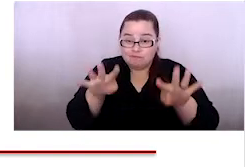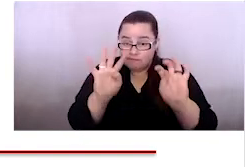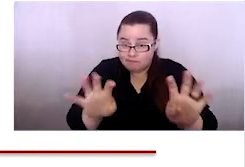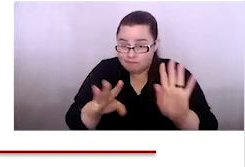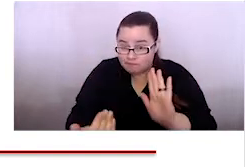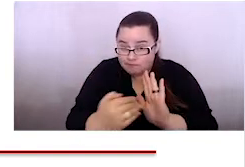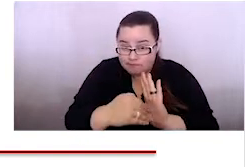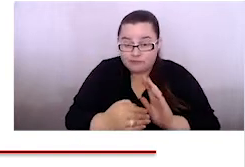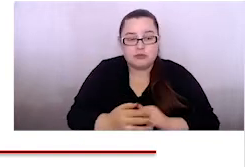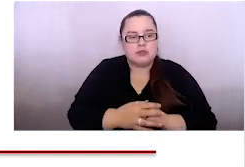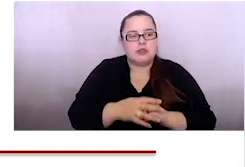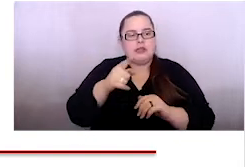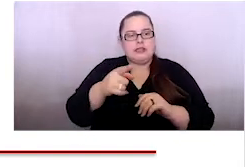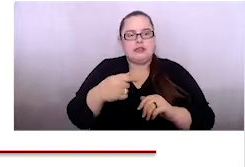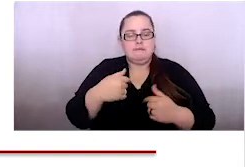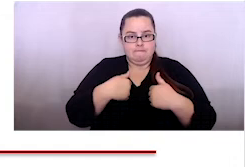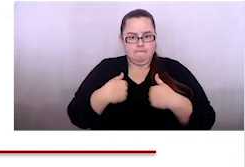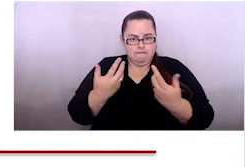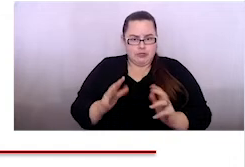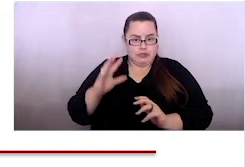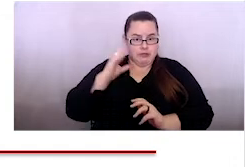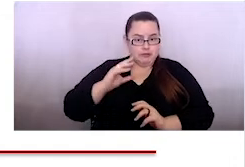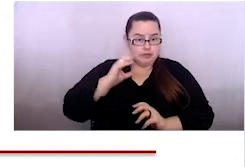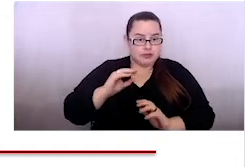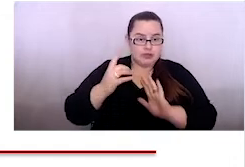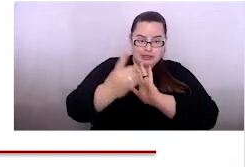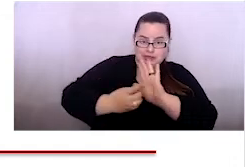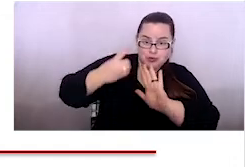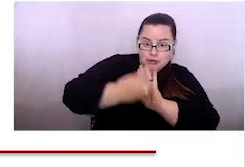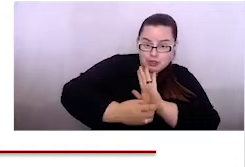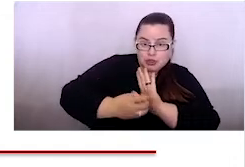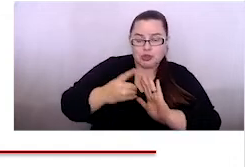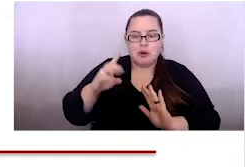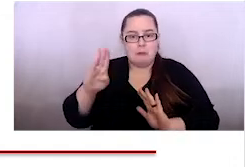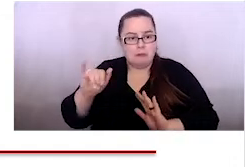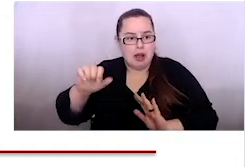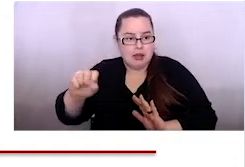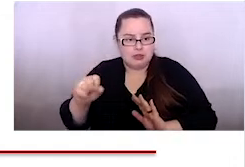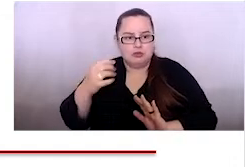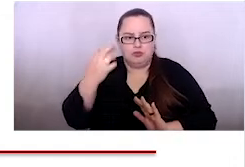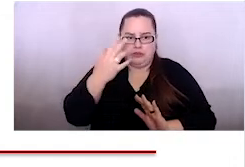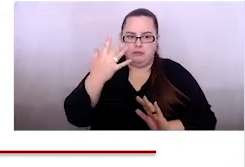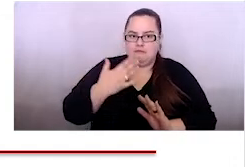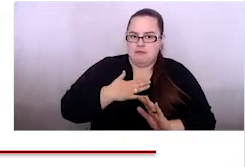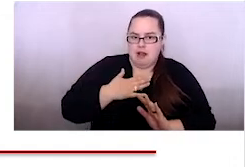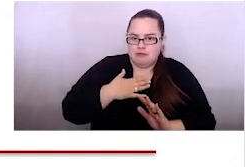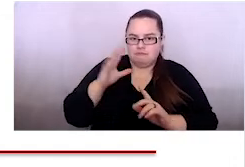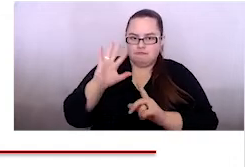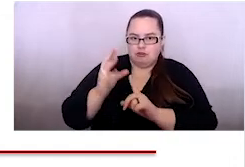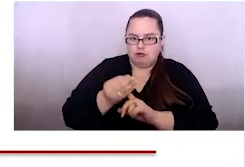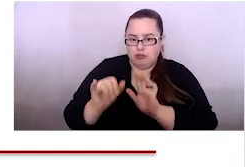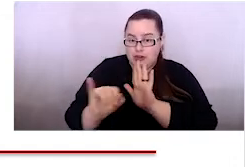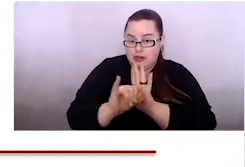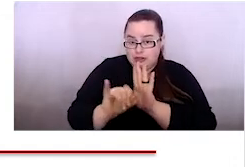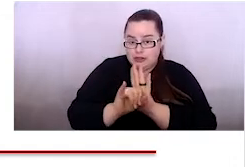have experienced discrimination and or bias as a result of my cultural identity. And I'll give you some time to